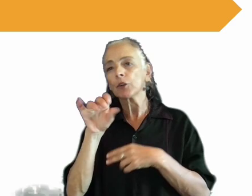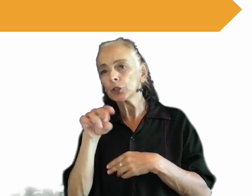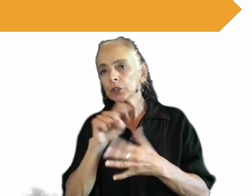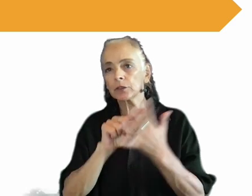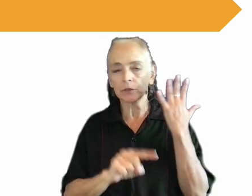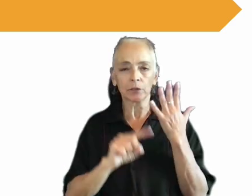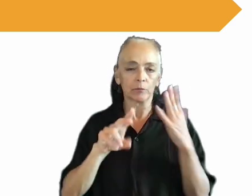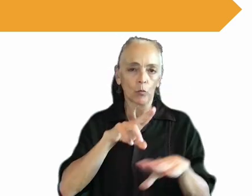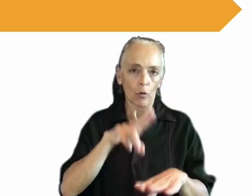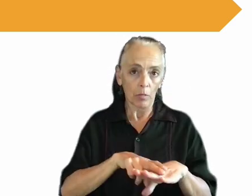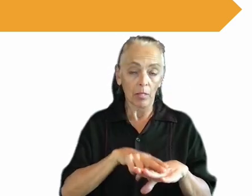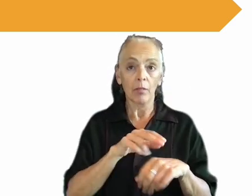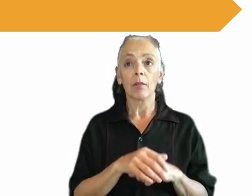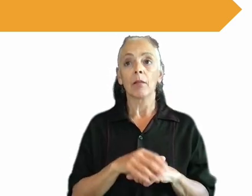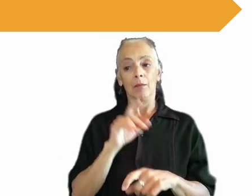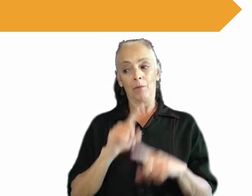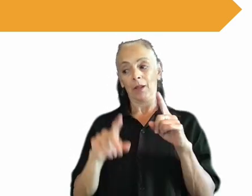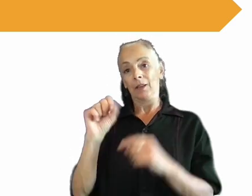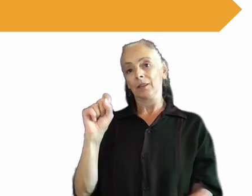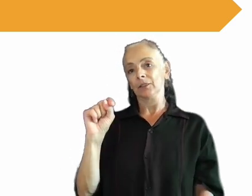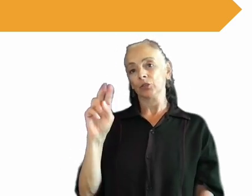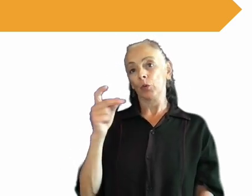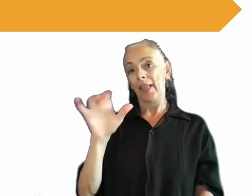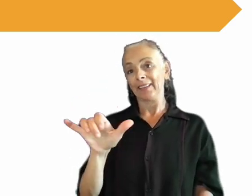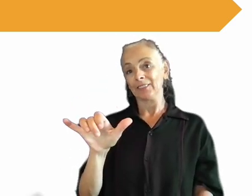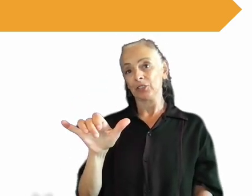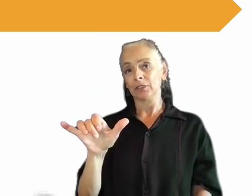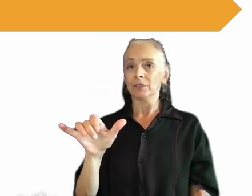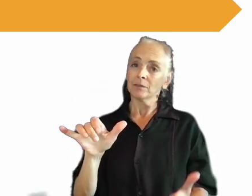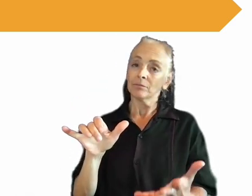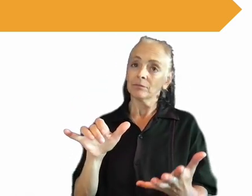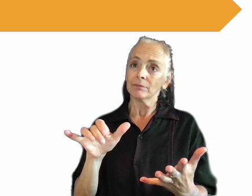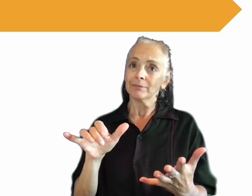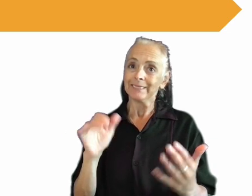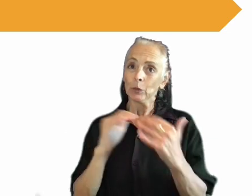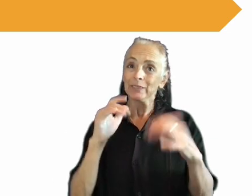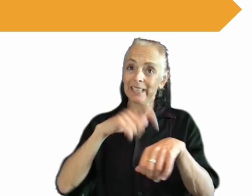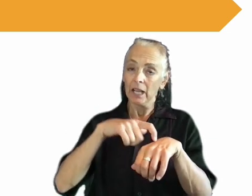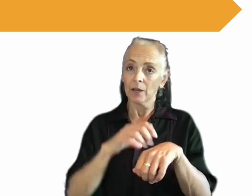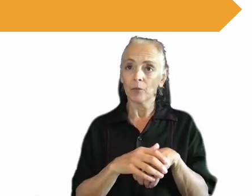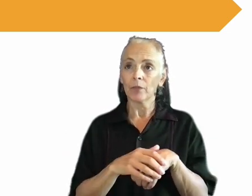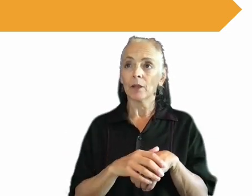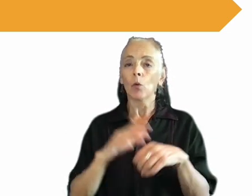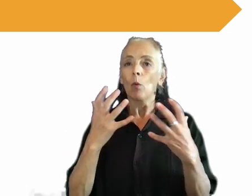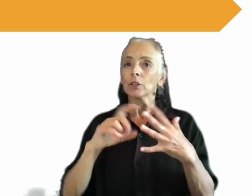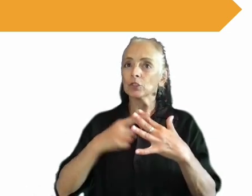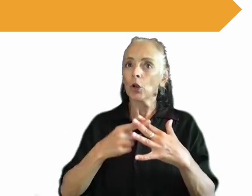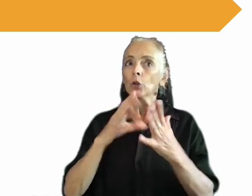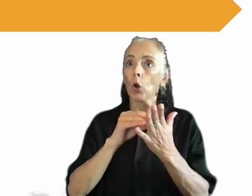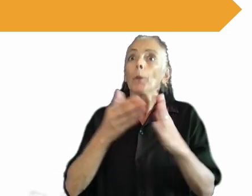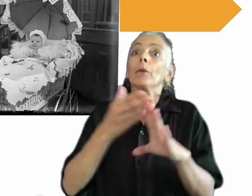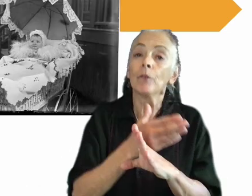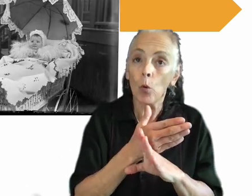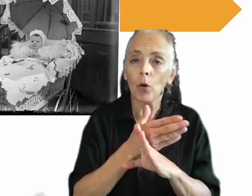normal but strategy strategy is time we can start learning before we build anything and it's so important for us